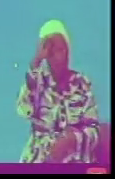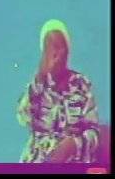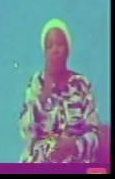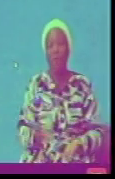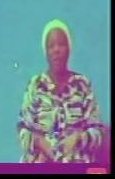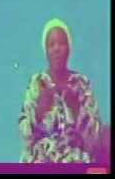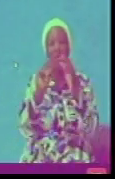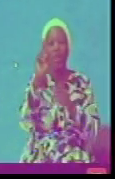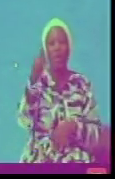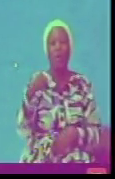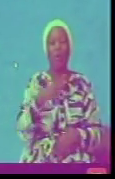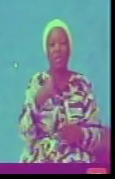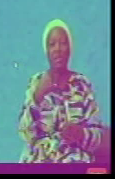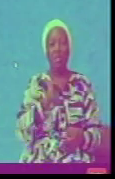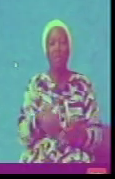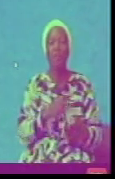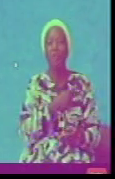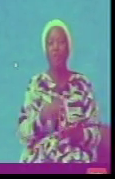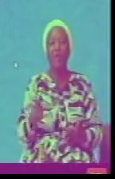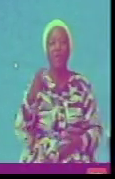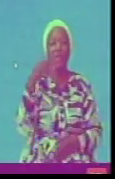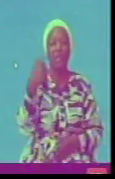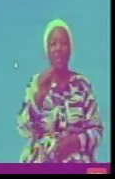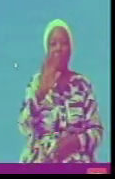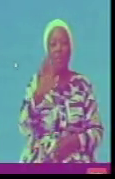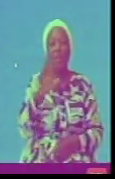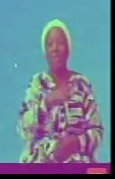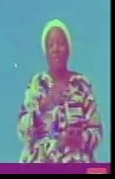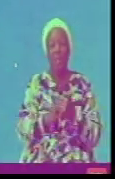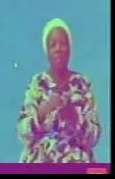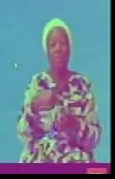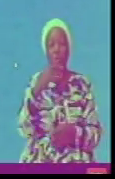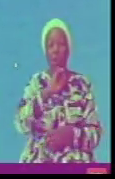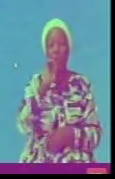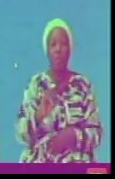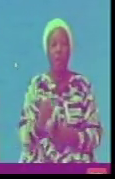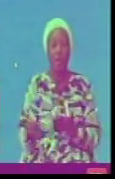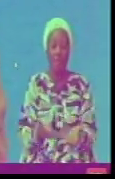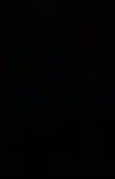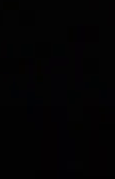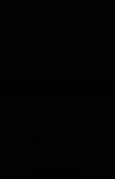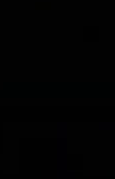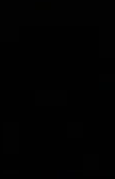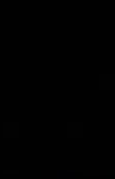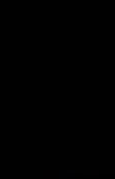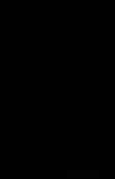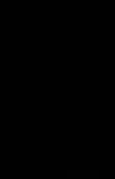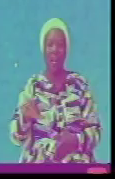Son of Man be lifted up. And then he tells us in verse 15 that